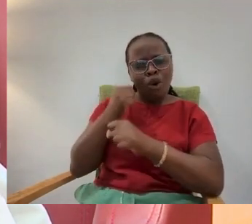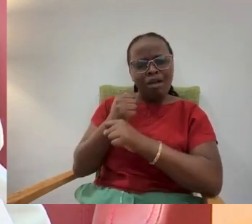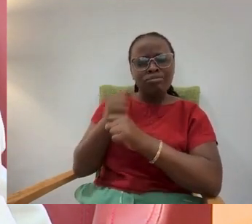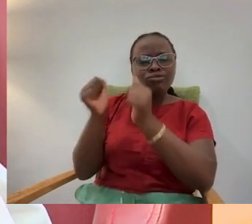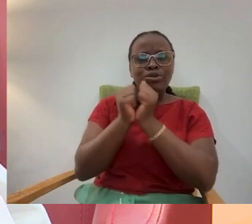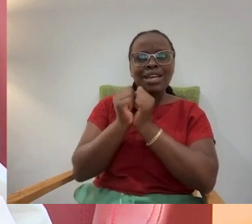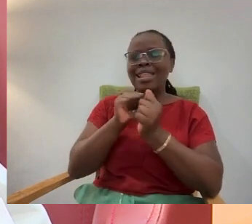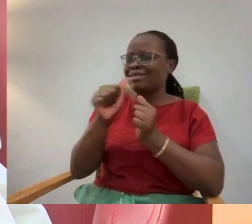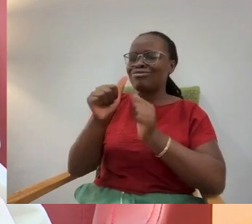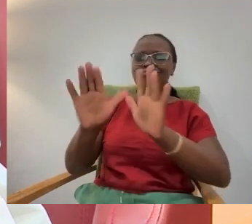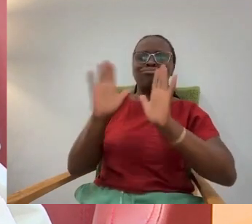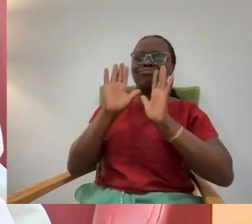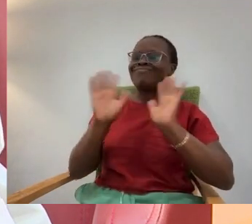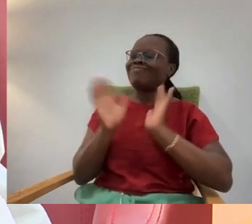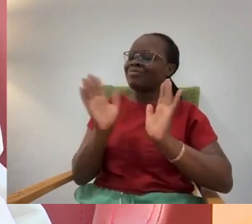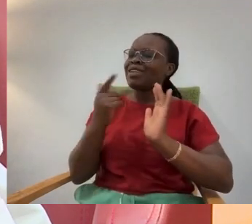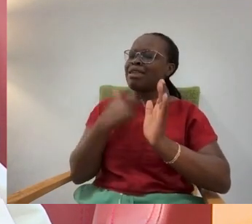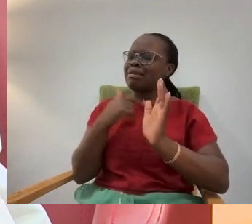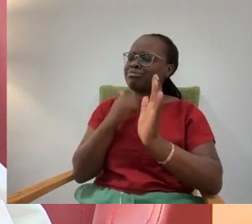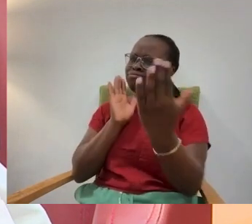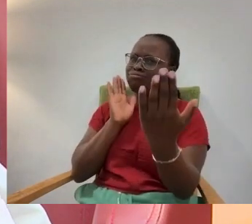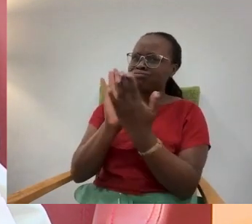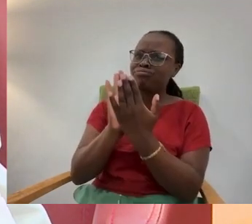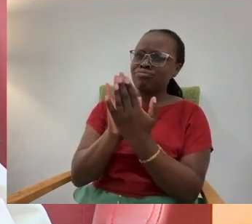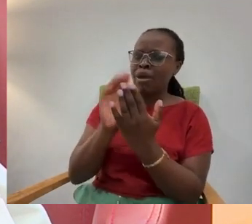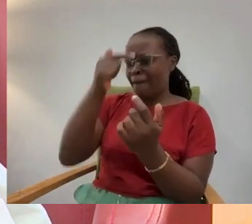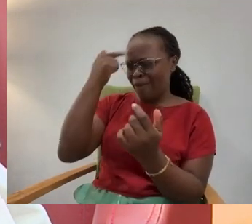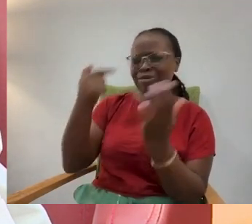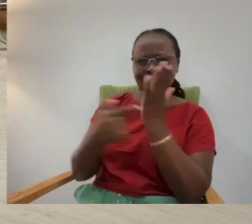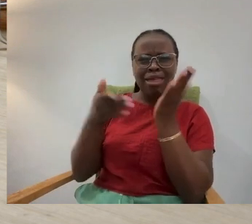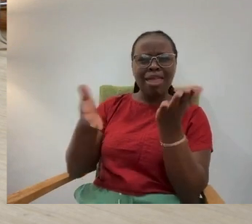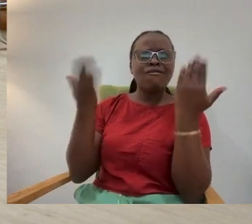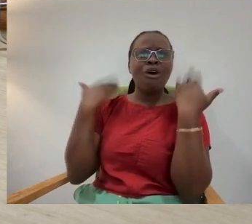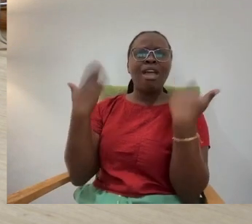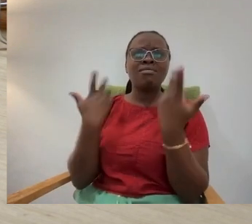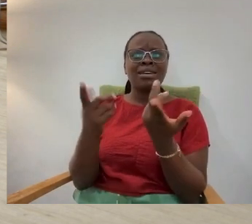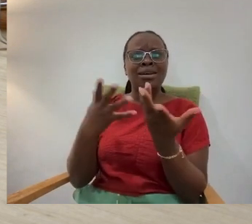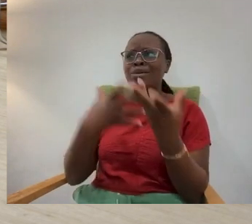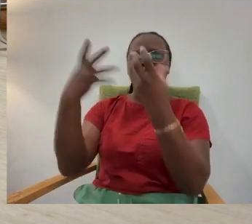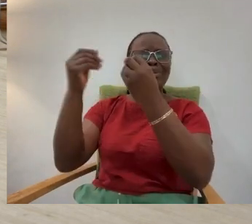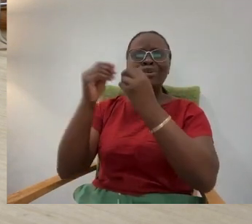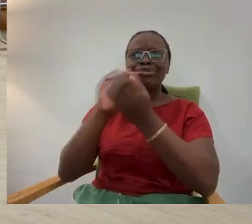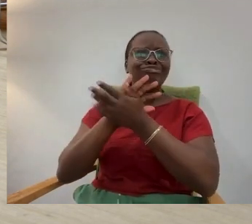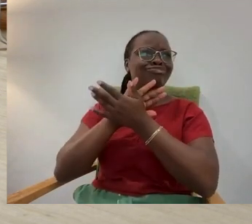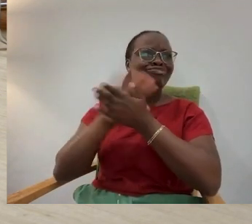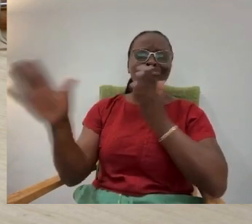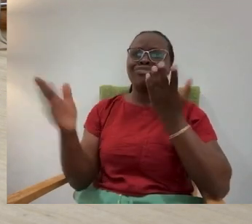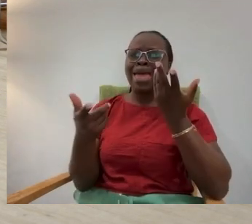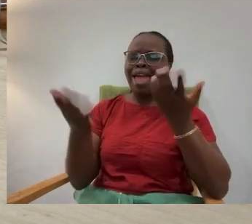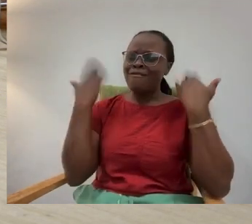from EdTech. Let's embrace it. It's here with us. It's something that it's not going away. Let's just move forward with